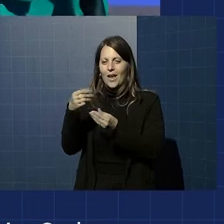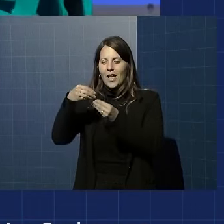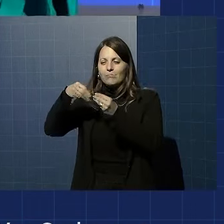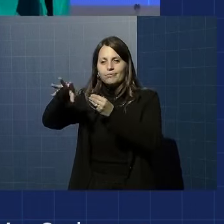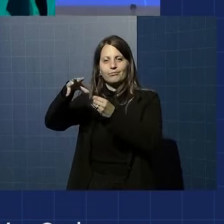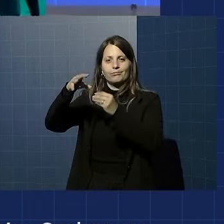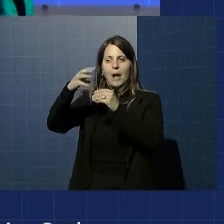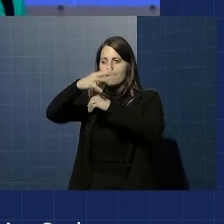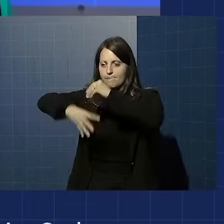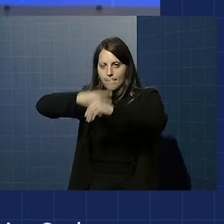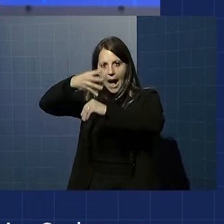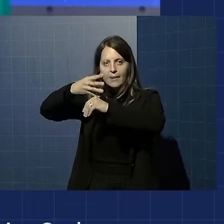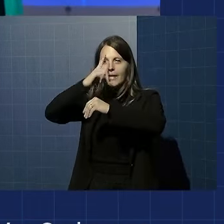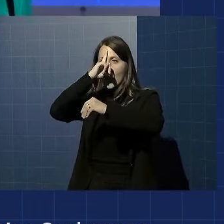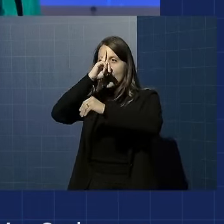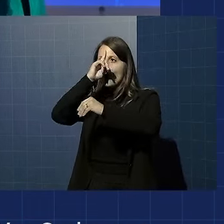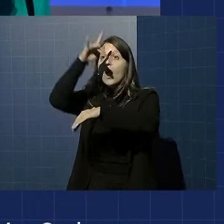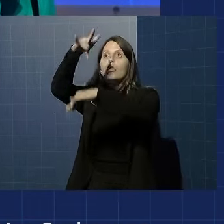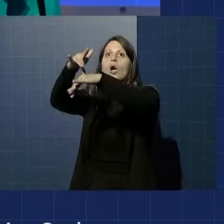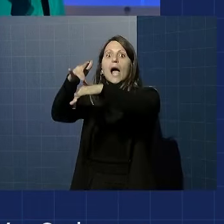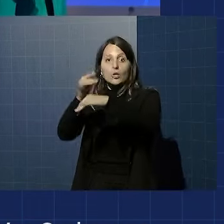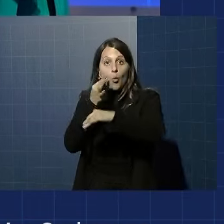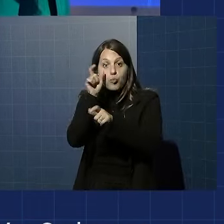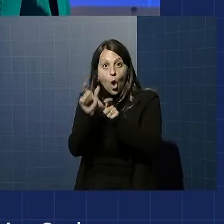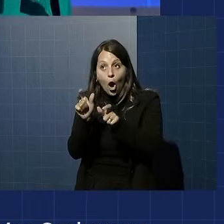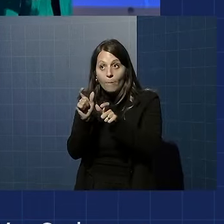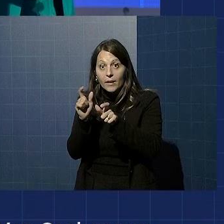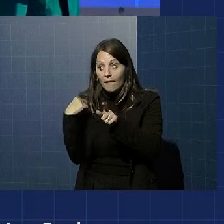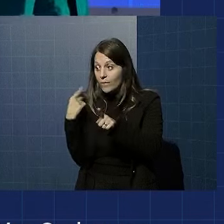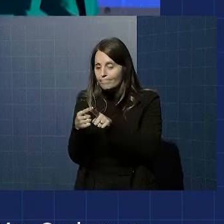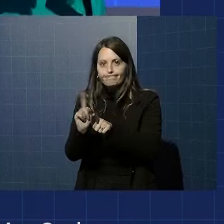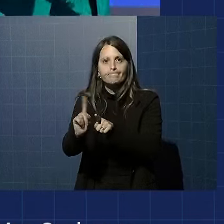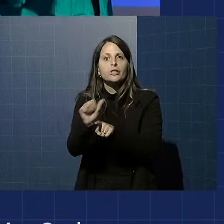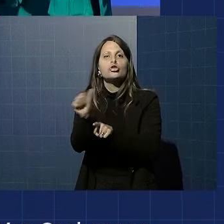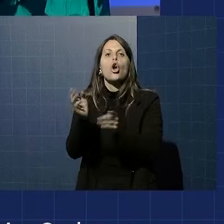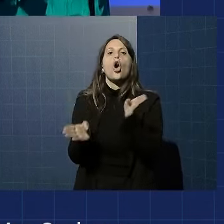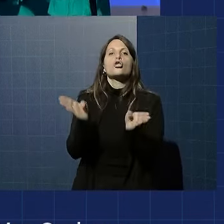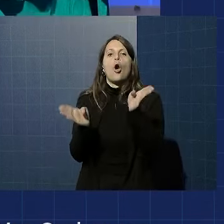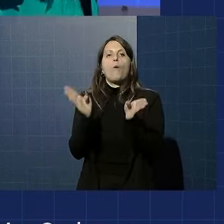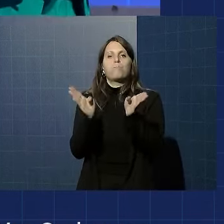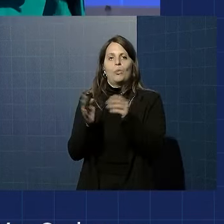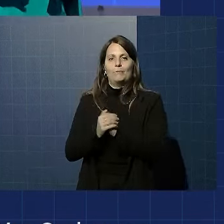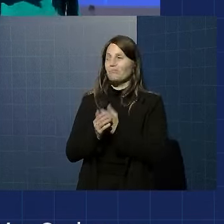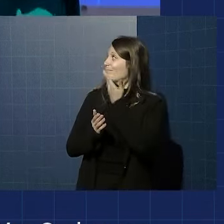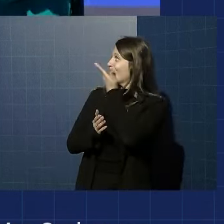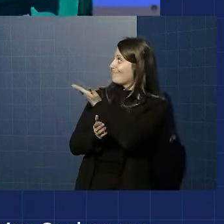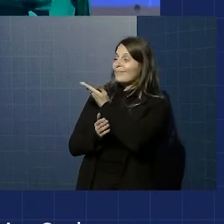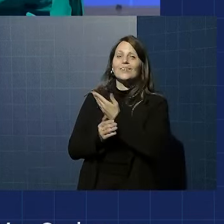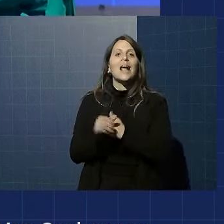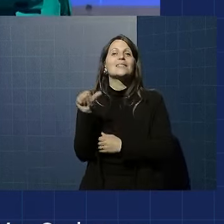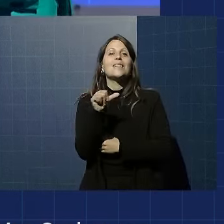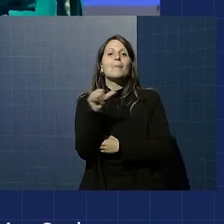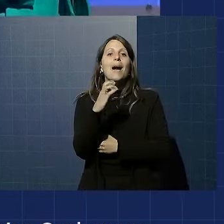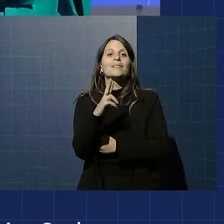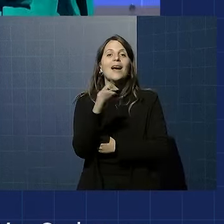Okay, this is Samantha Cristoforetti, Italian astronaut at the European Space Agency. This